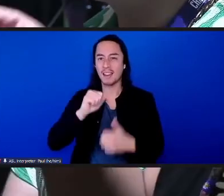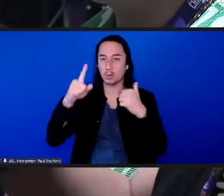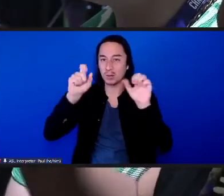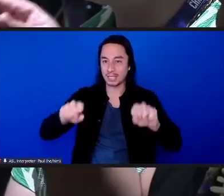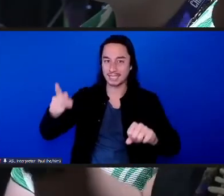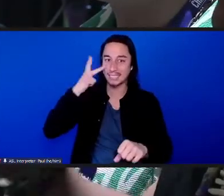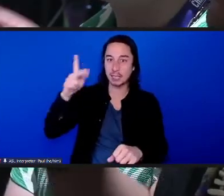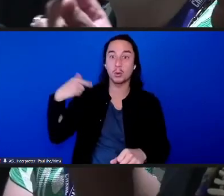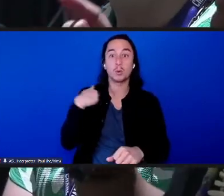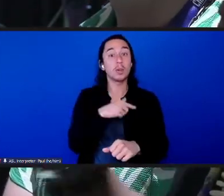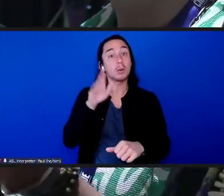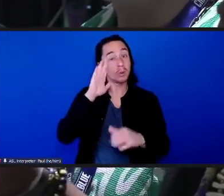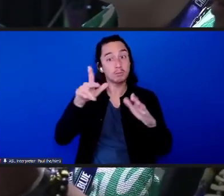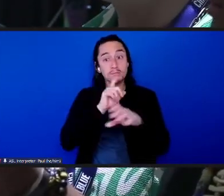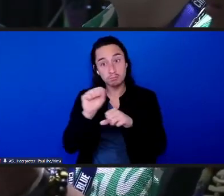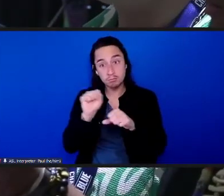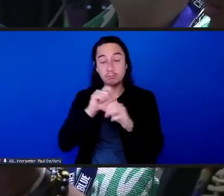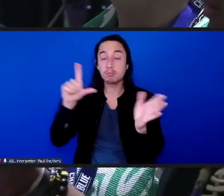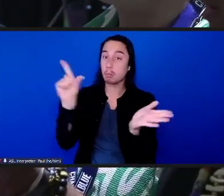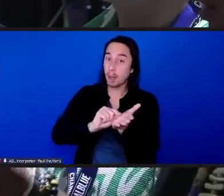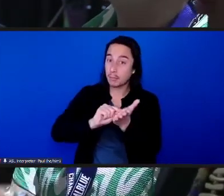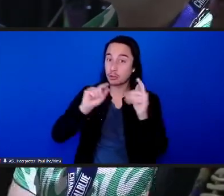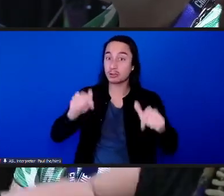to publish this list.